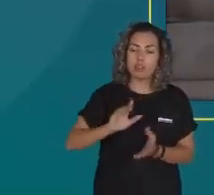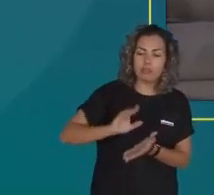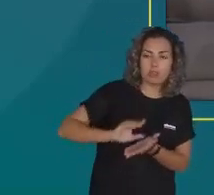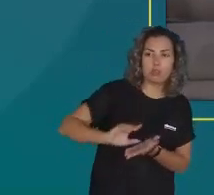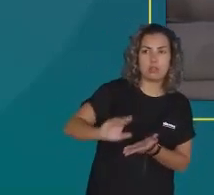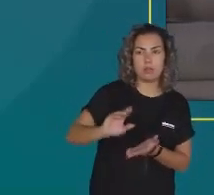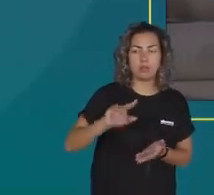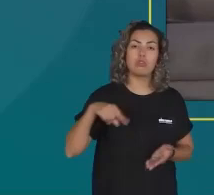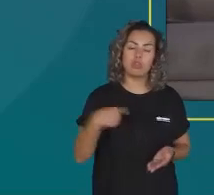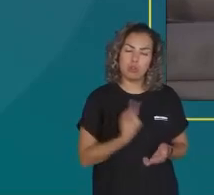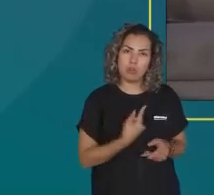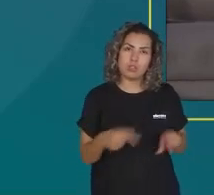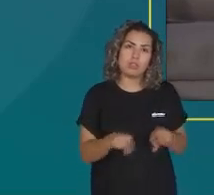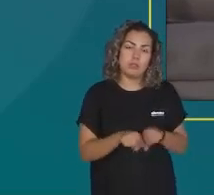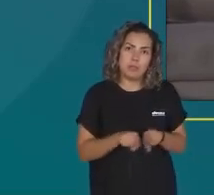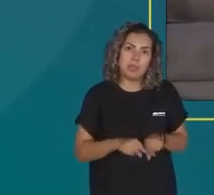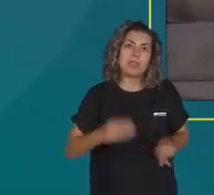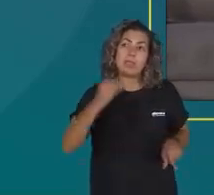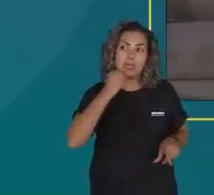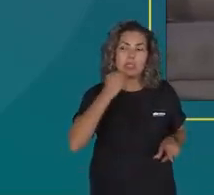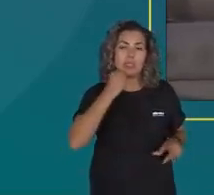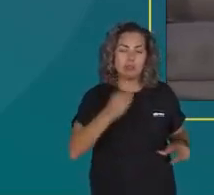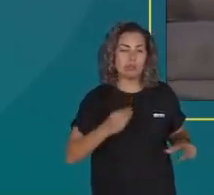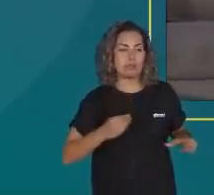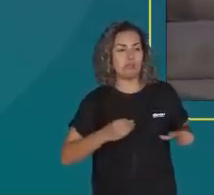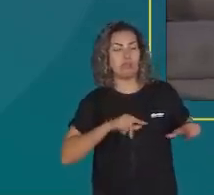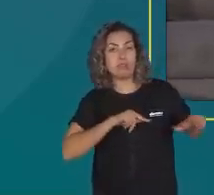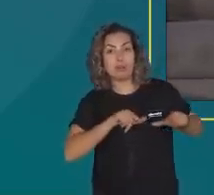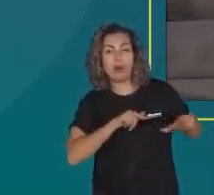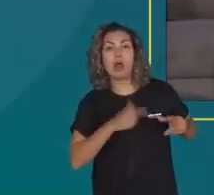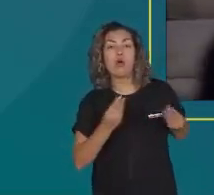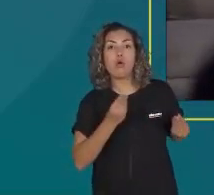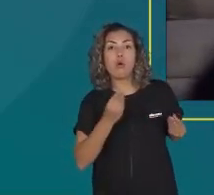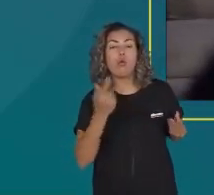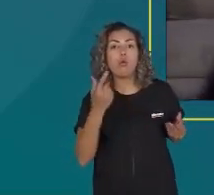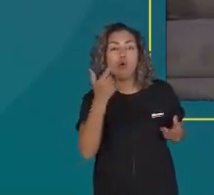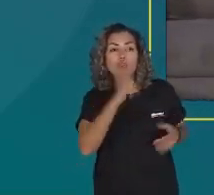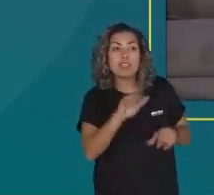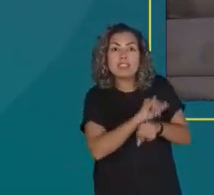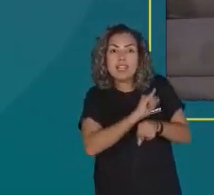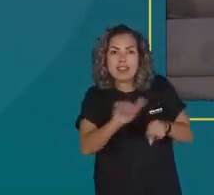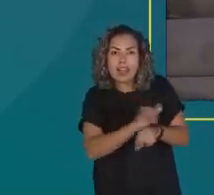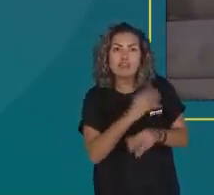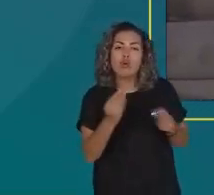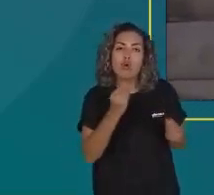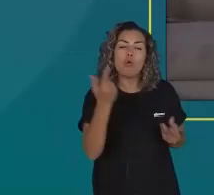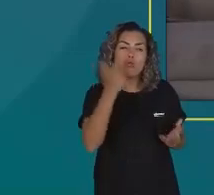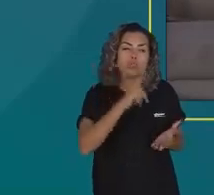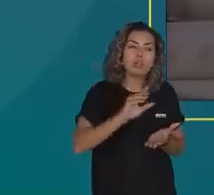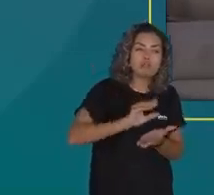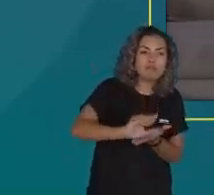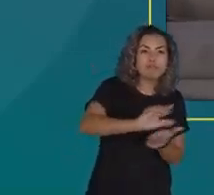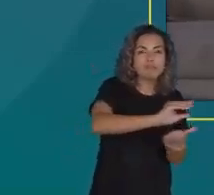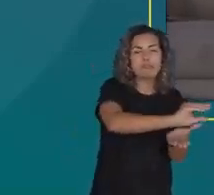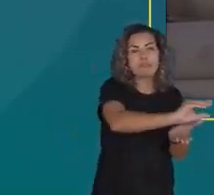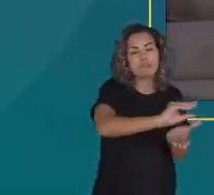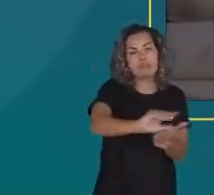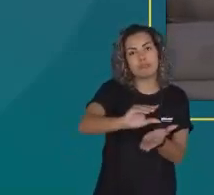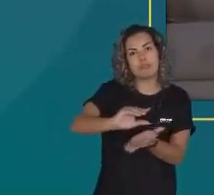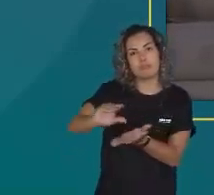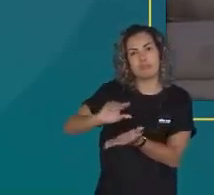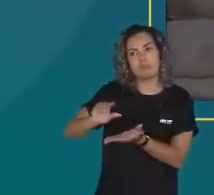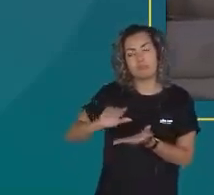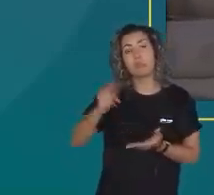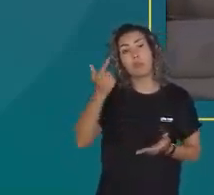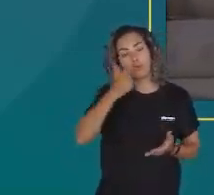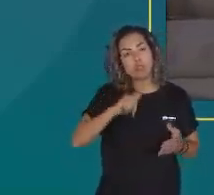to work also with international financial institutions, make sure that finances are available directly to cities without too much